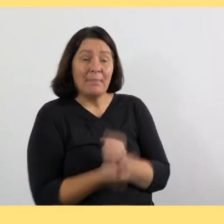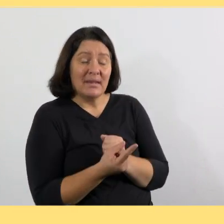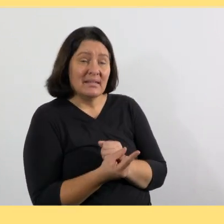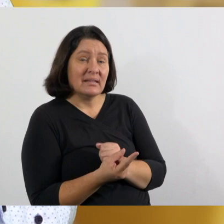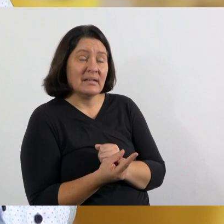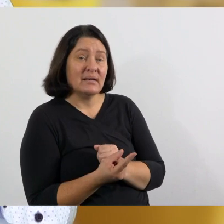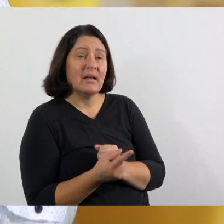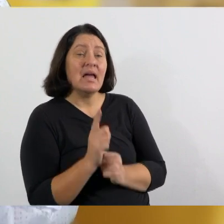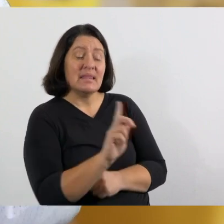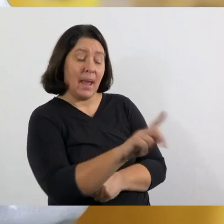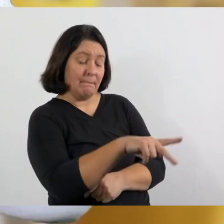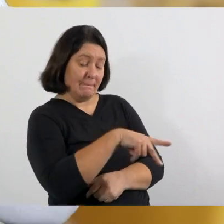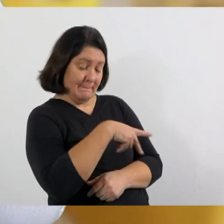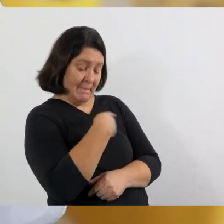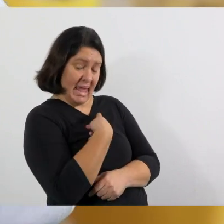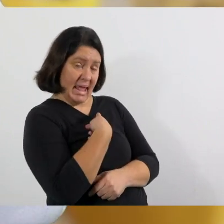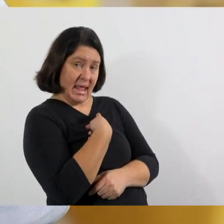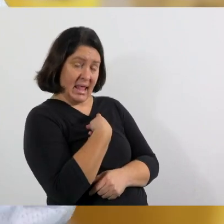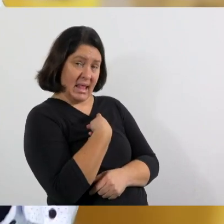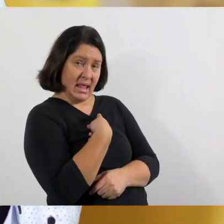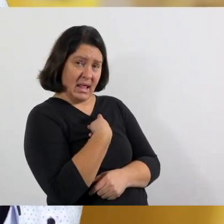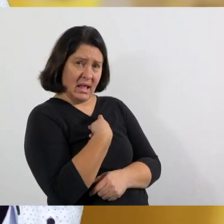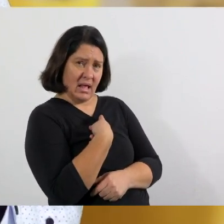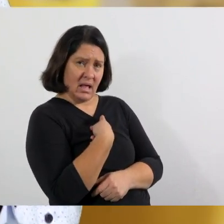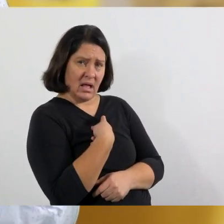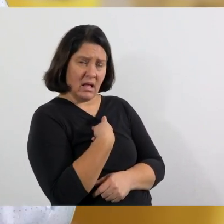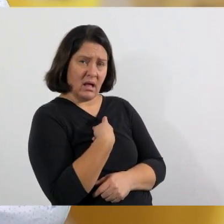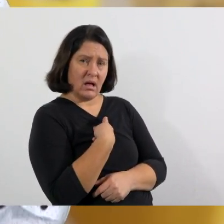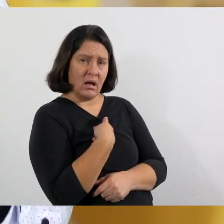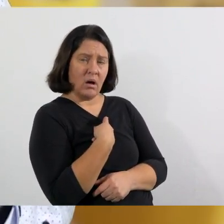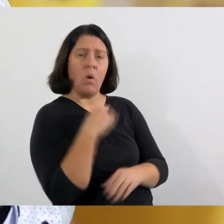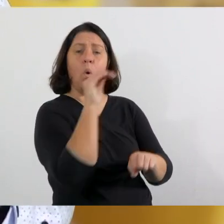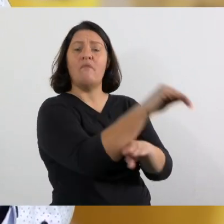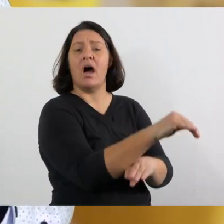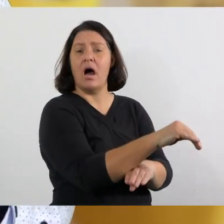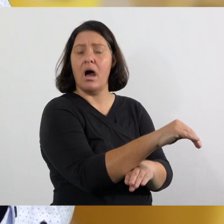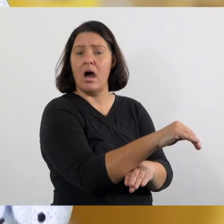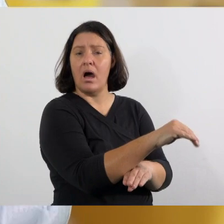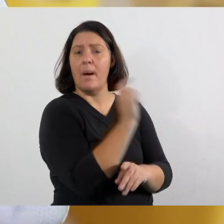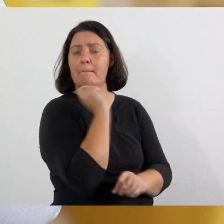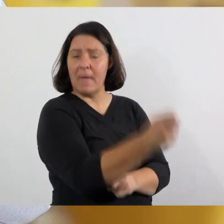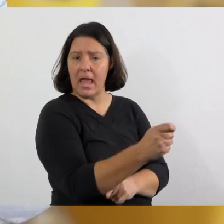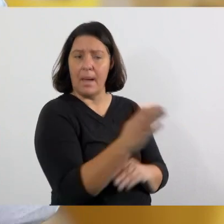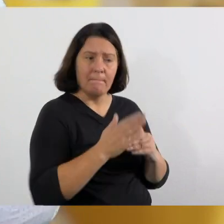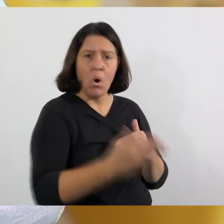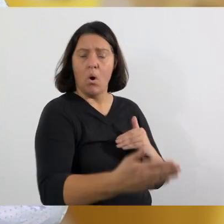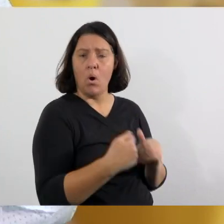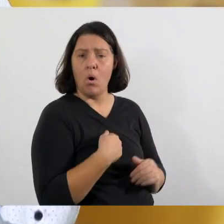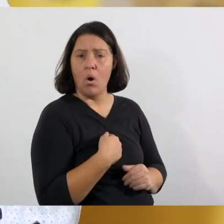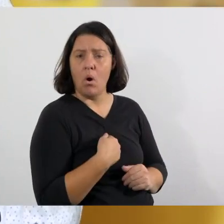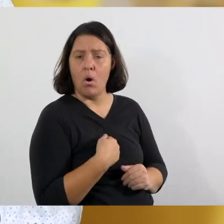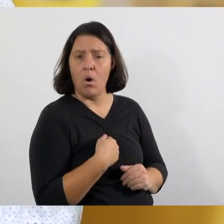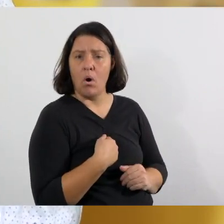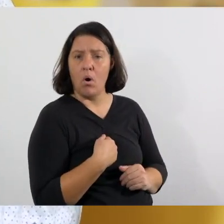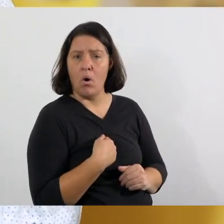happens that the amount that they have paid us is more, they could have overpaid